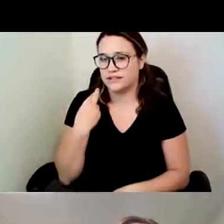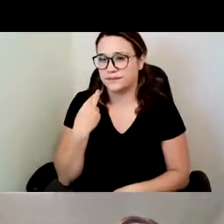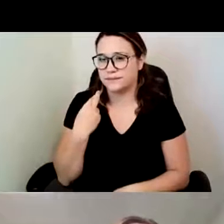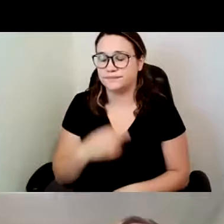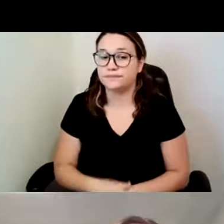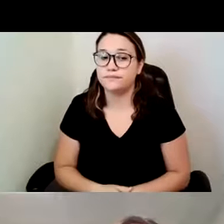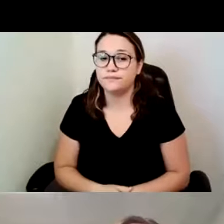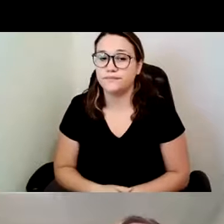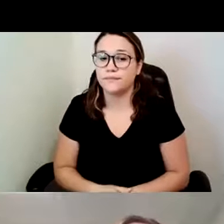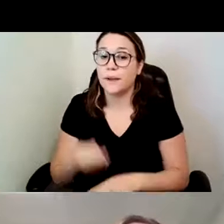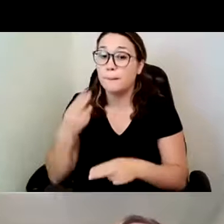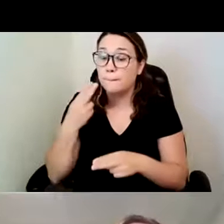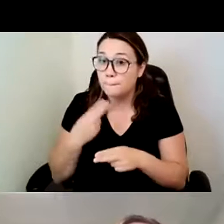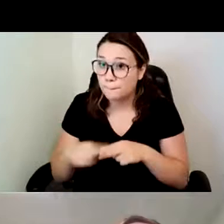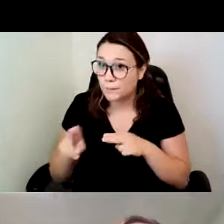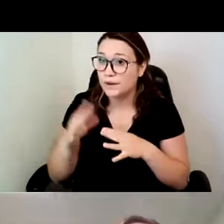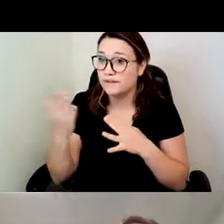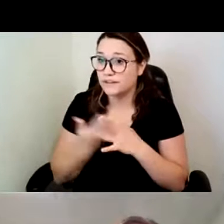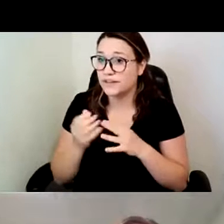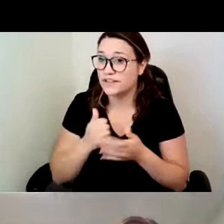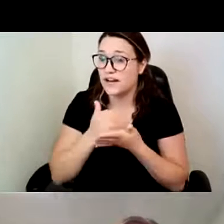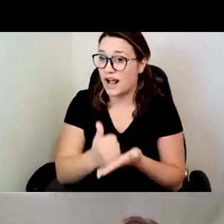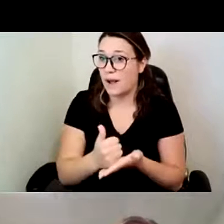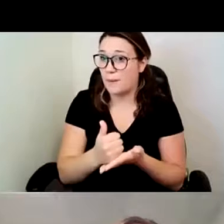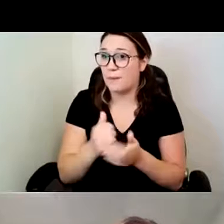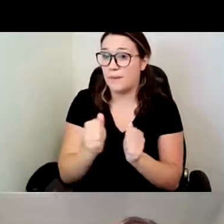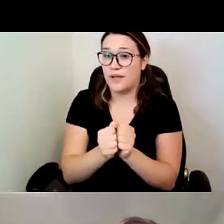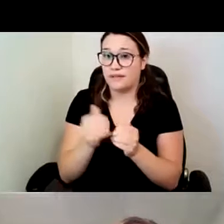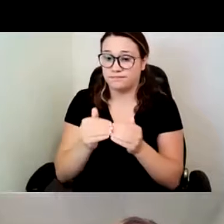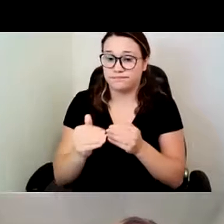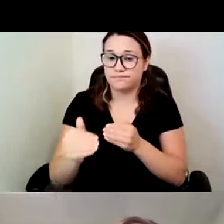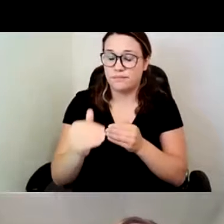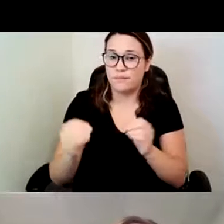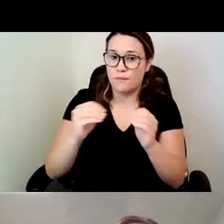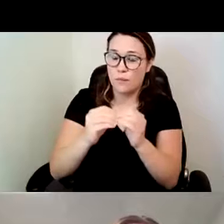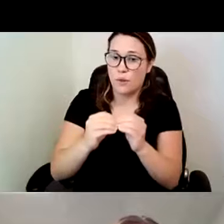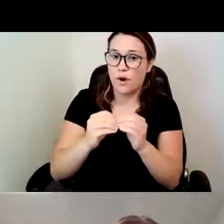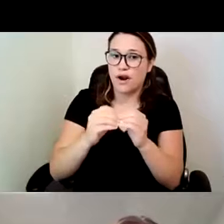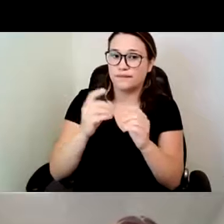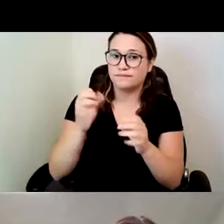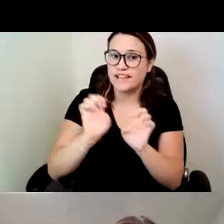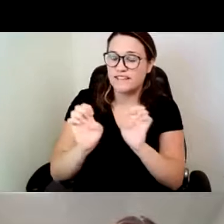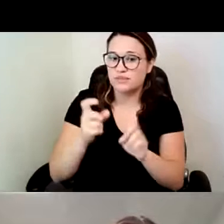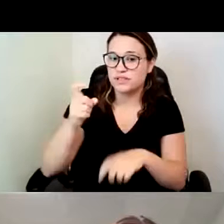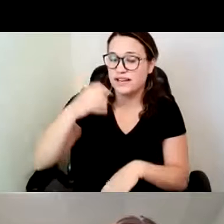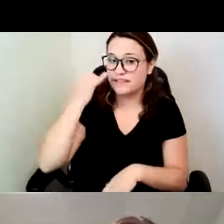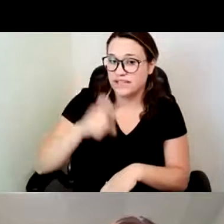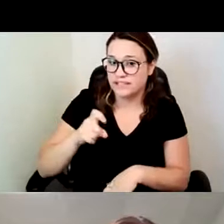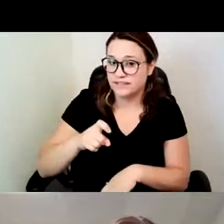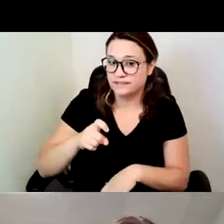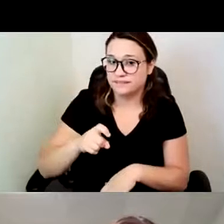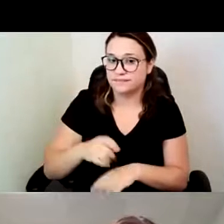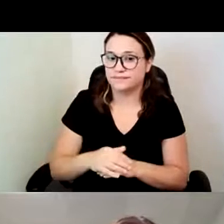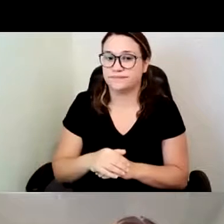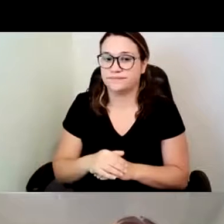be used to facilitate a referral for further evaluation. Risk reduction practices can